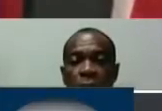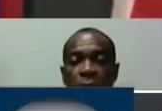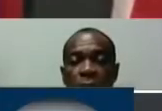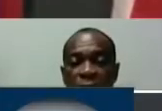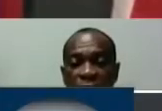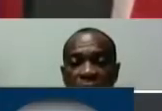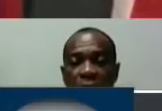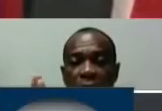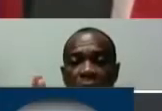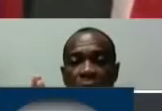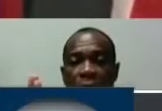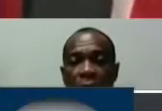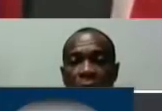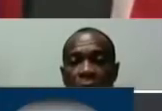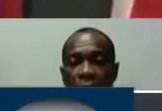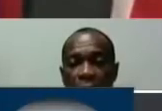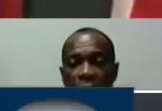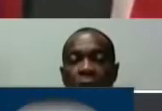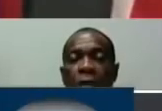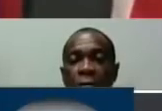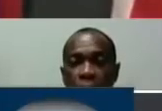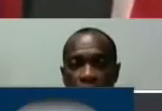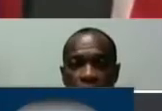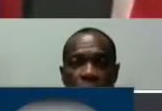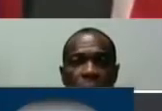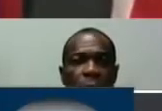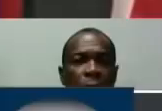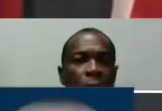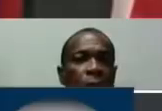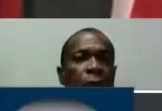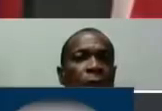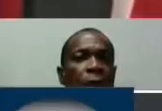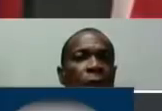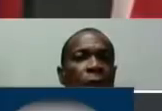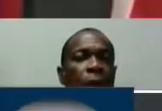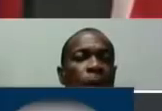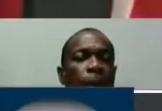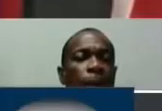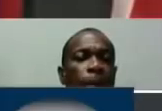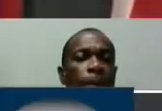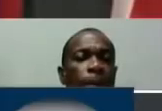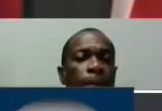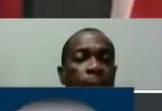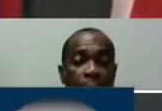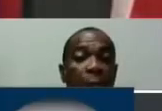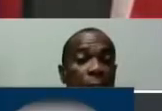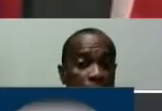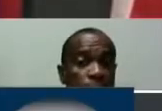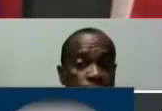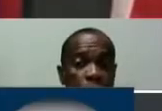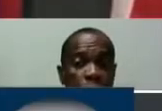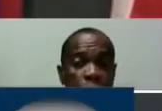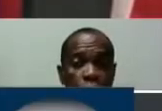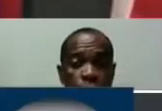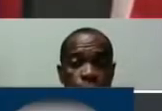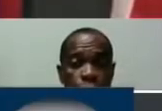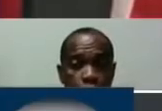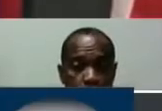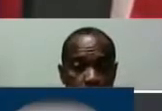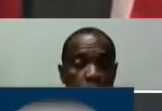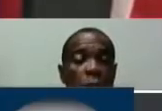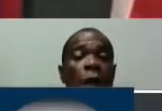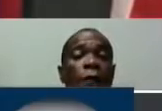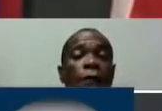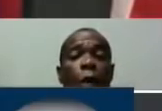review of all systems and structures in Tobago by sending senior technical staff from Trinidad to go